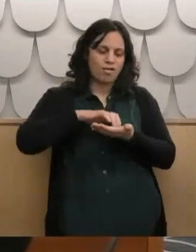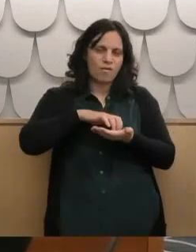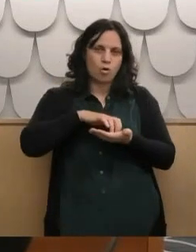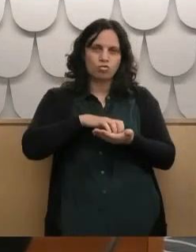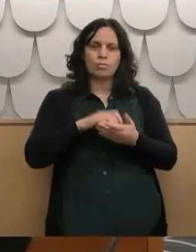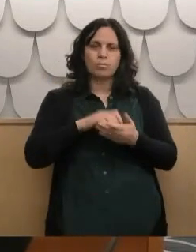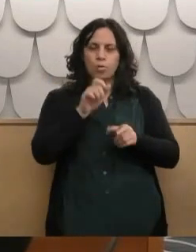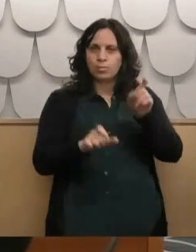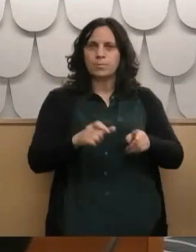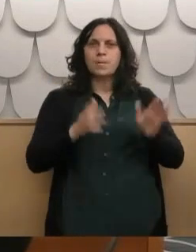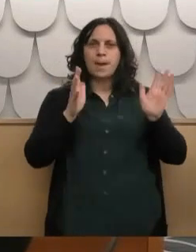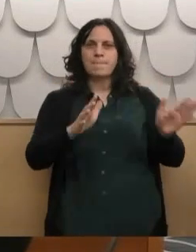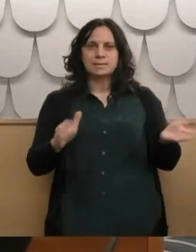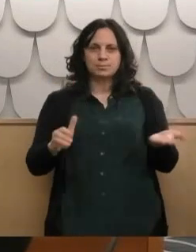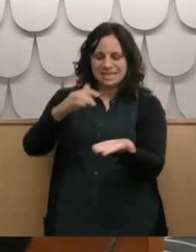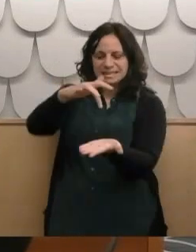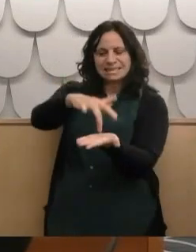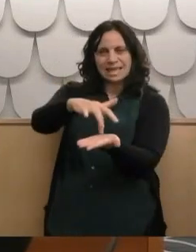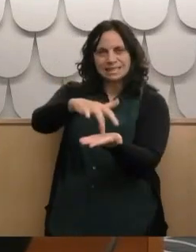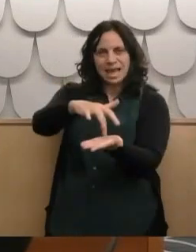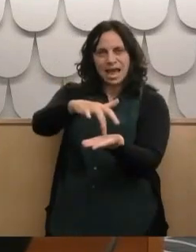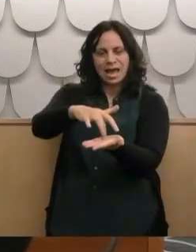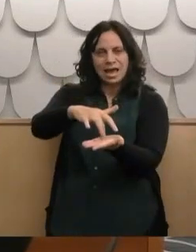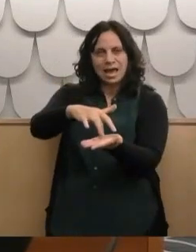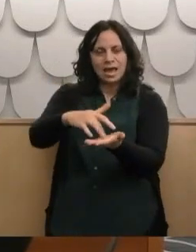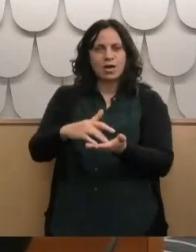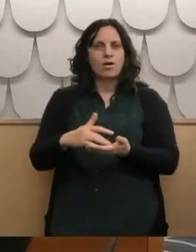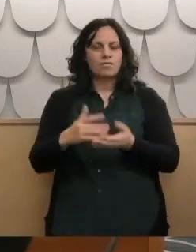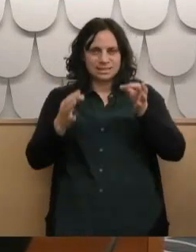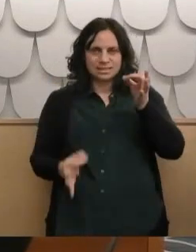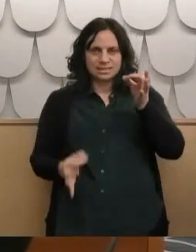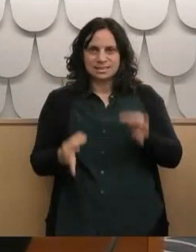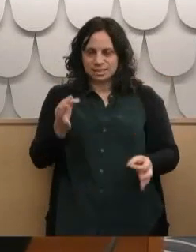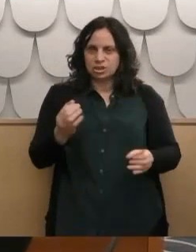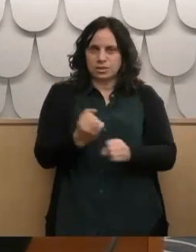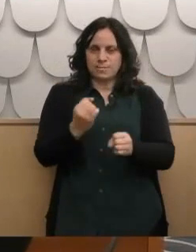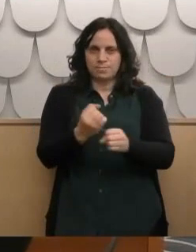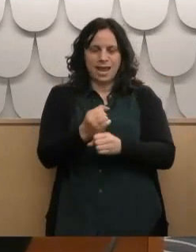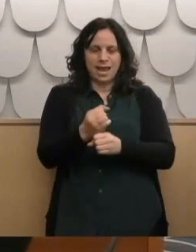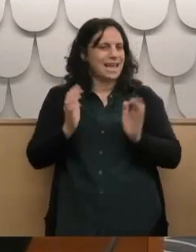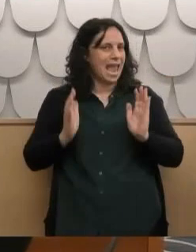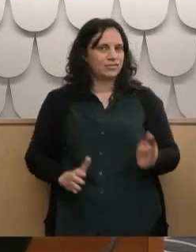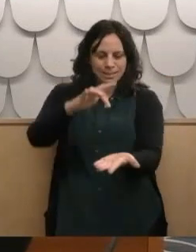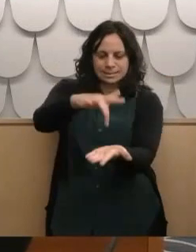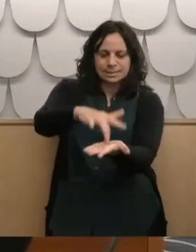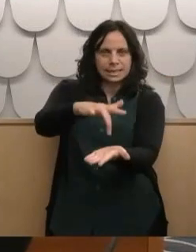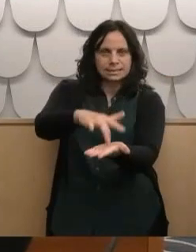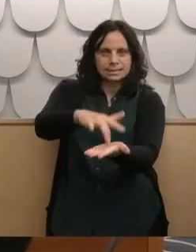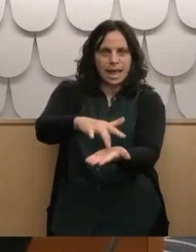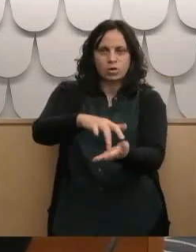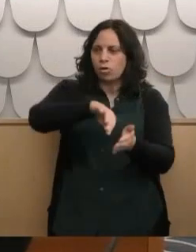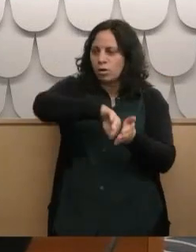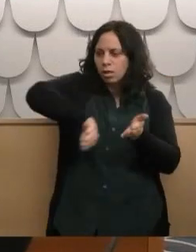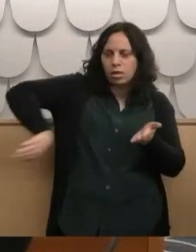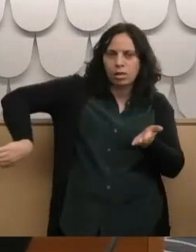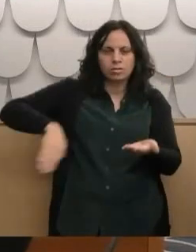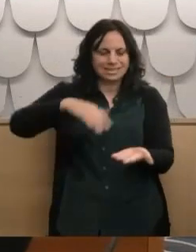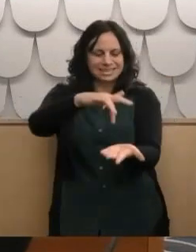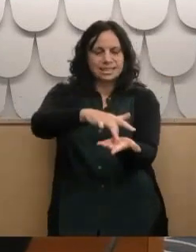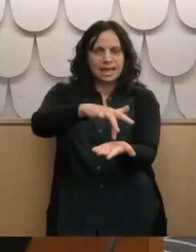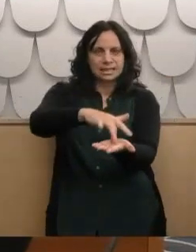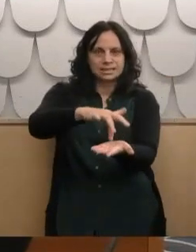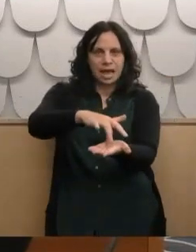of all of our decision making. They must be the centre of when we make decisions, we think